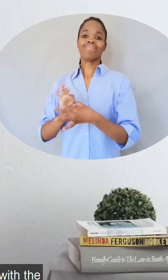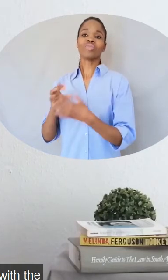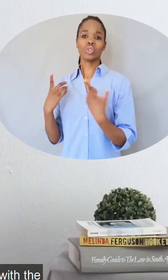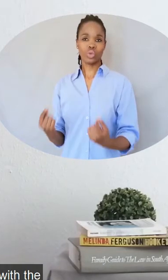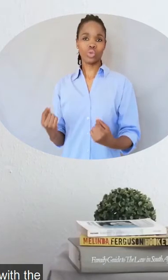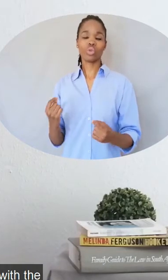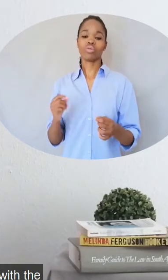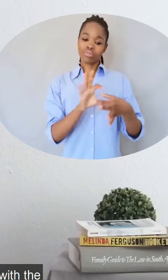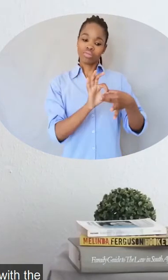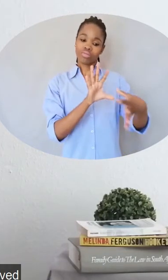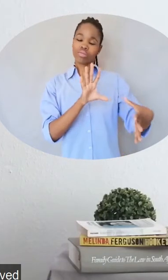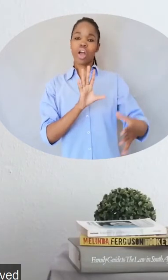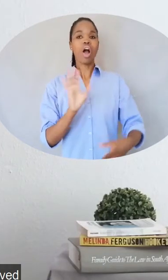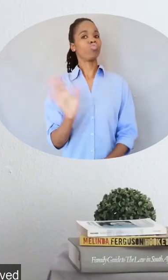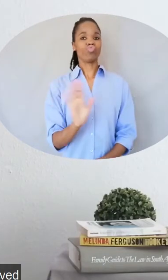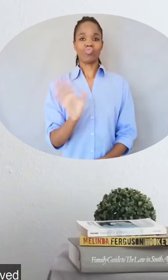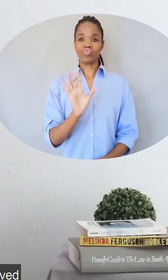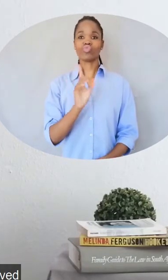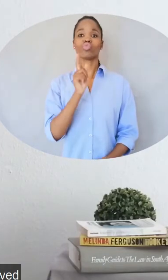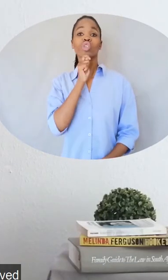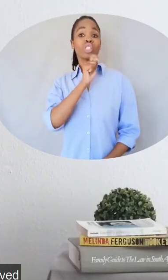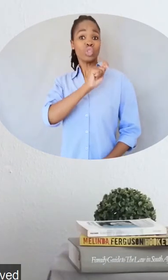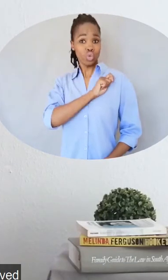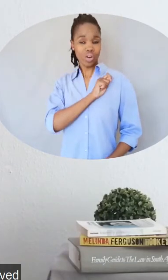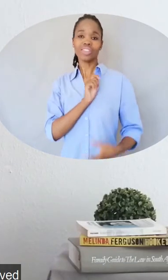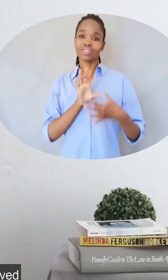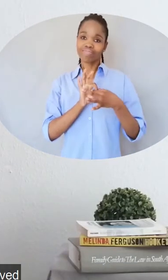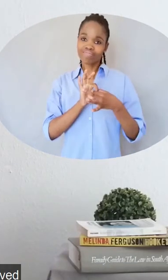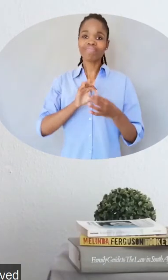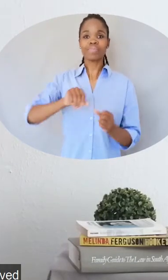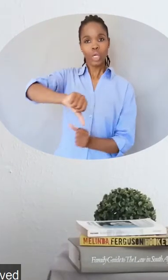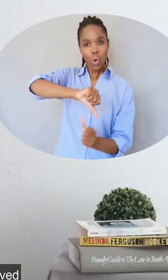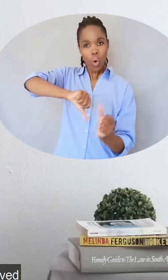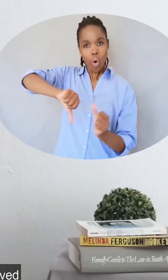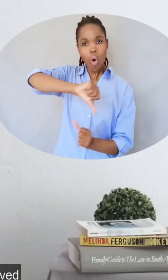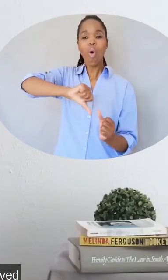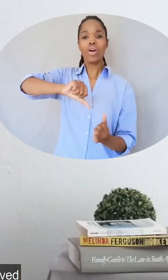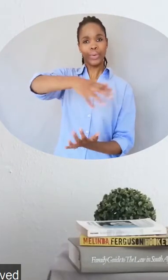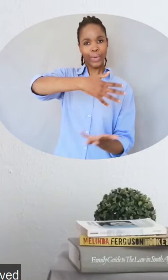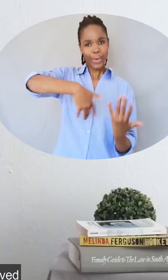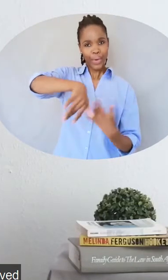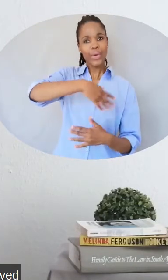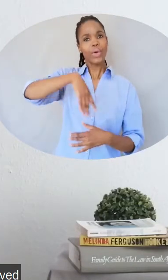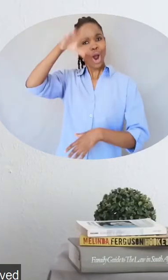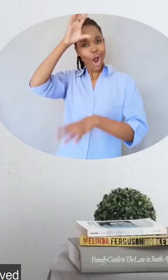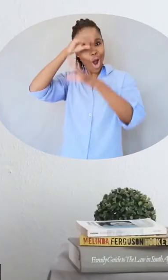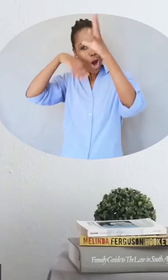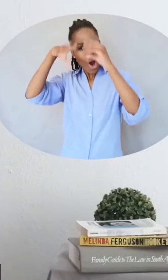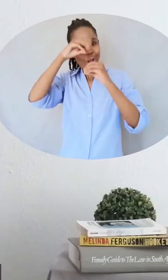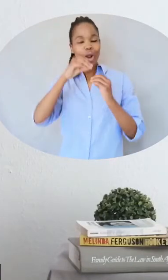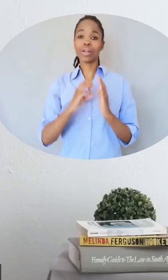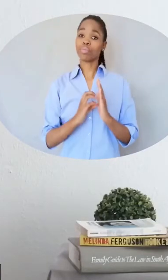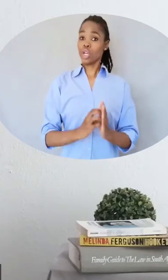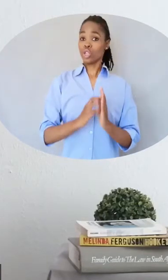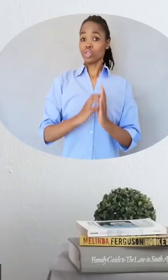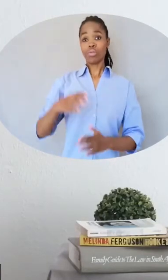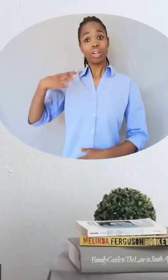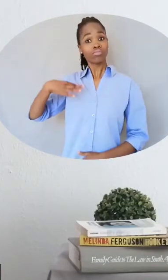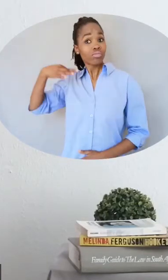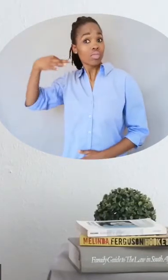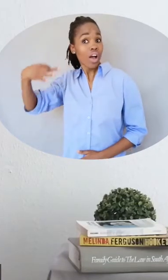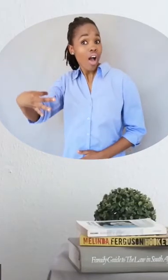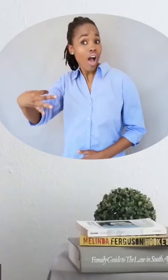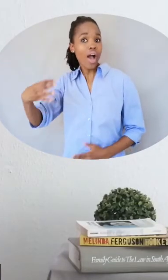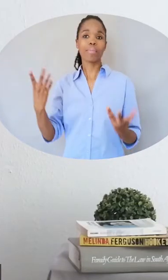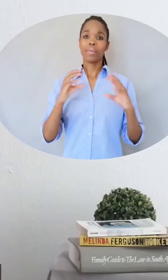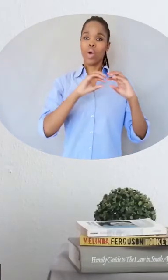serving. Stay plugged in and get involved as much as you can. One way is to volunteer